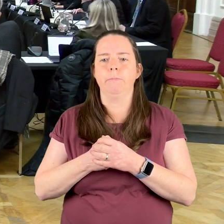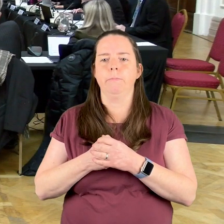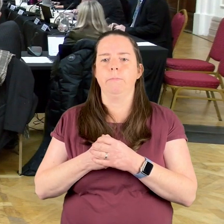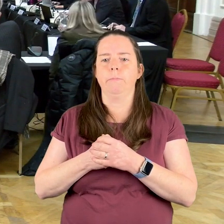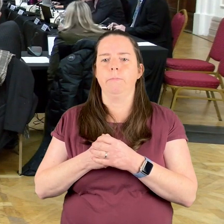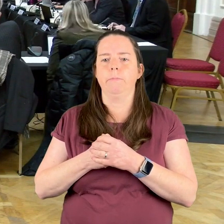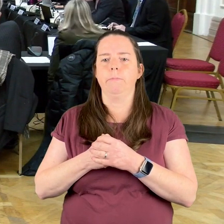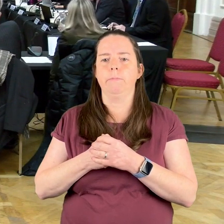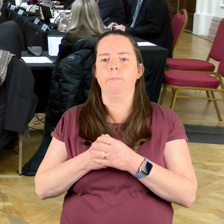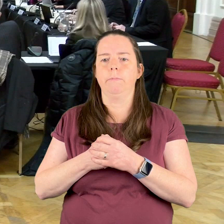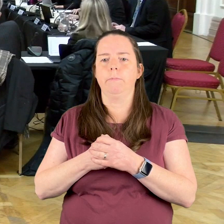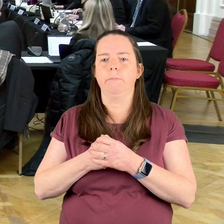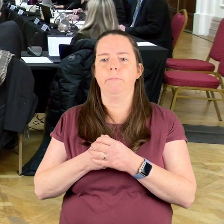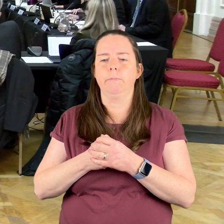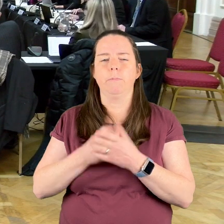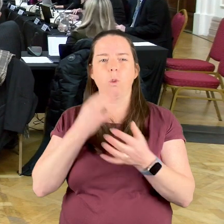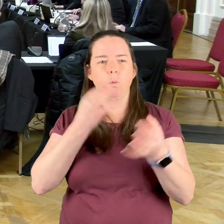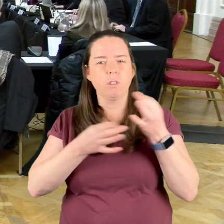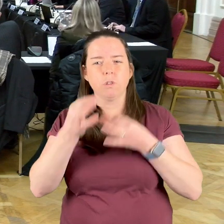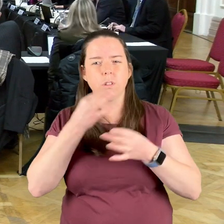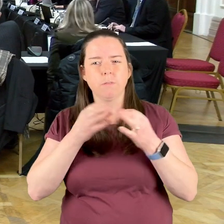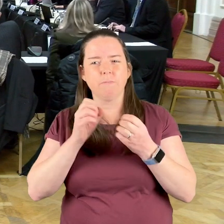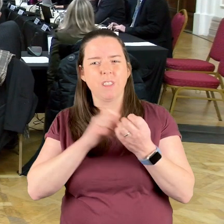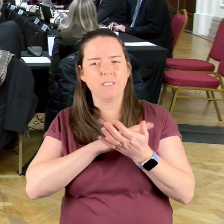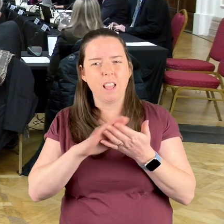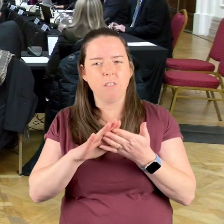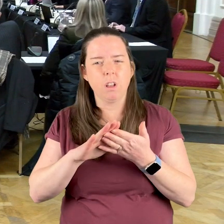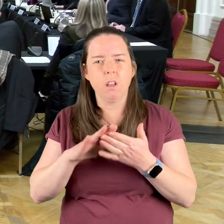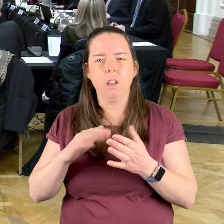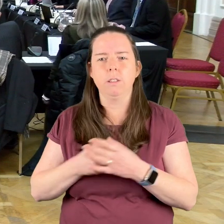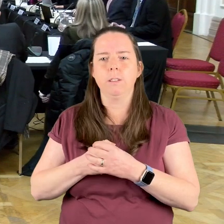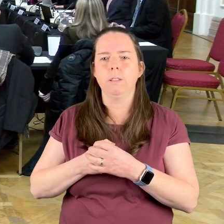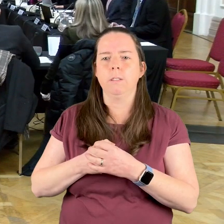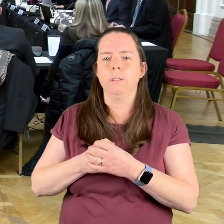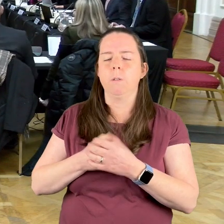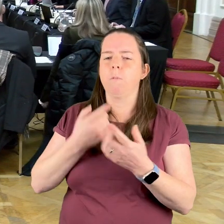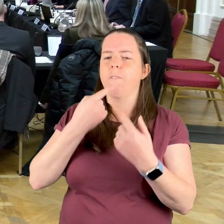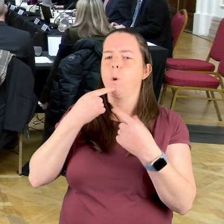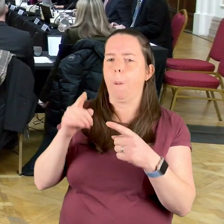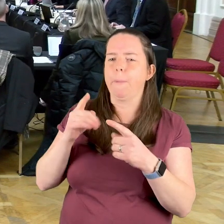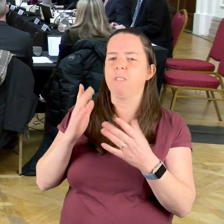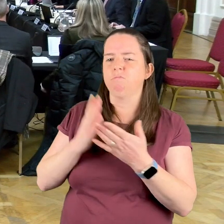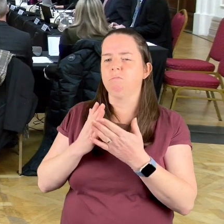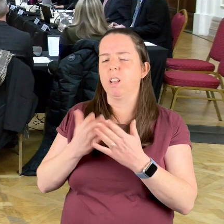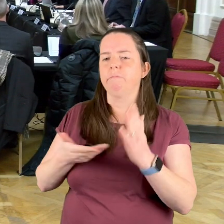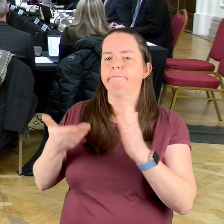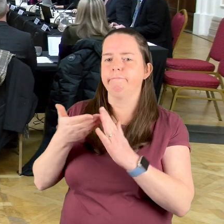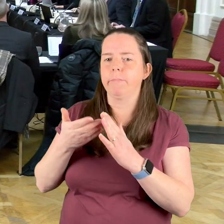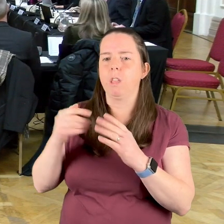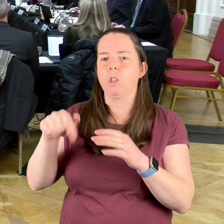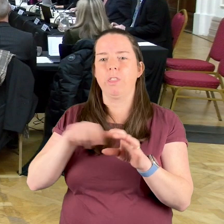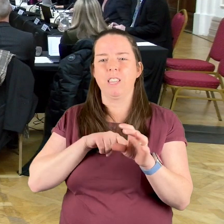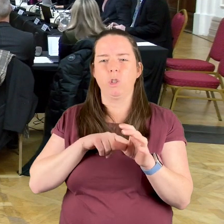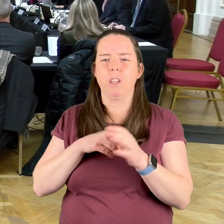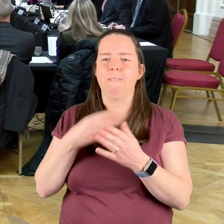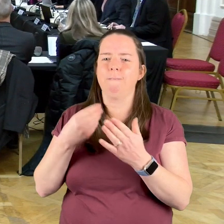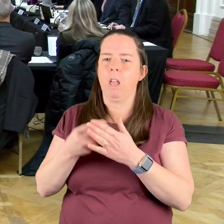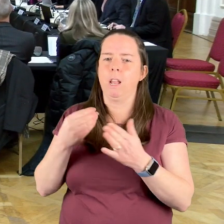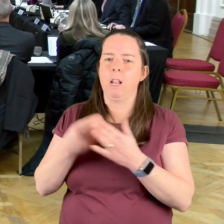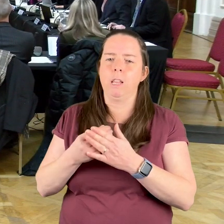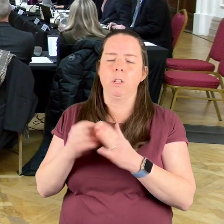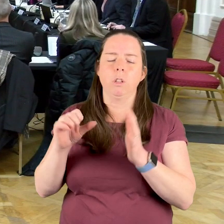Thank you. Any other questions? Sarah, it's more of a